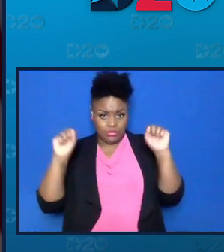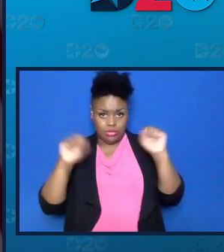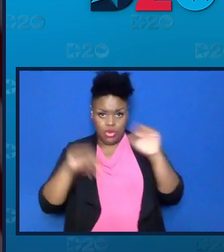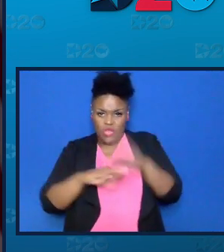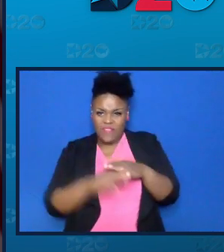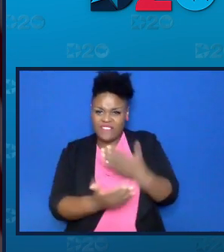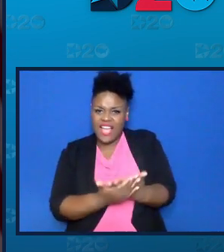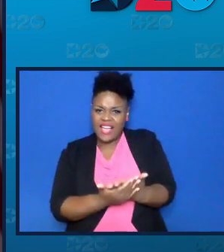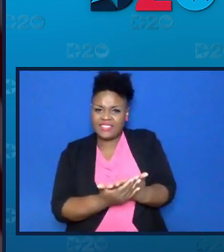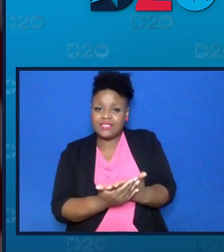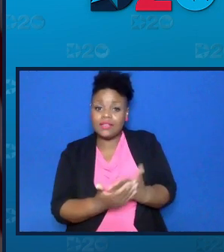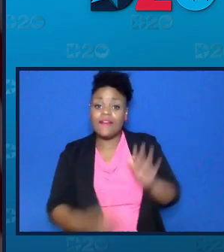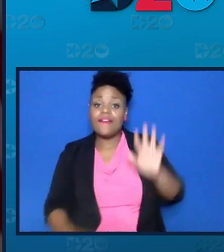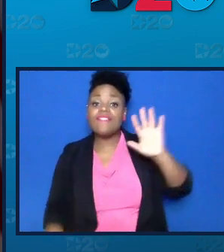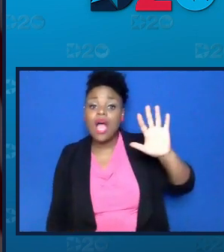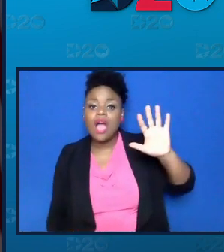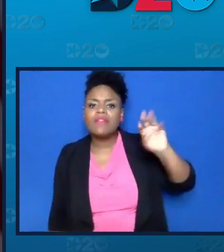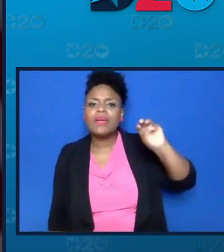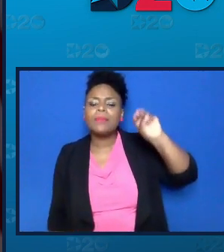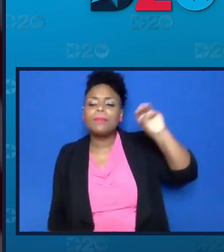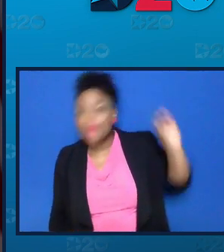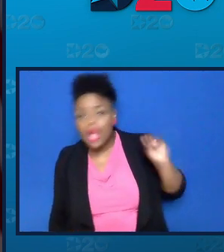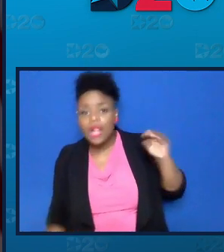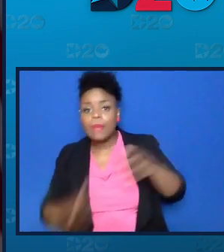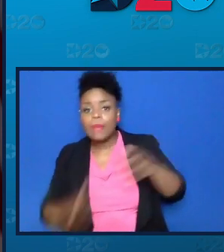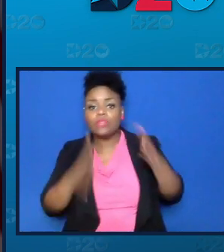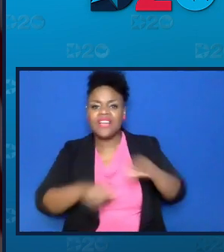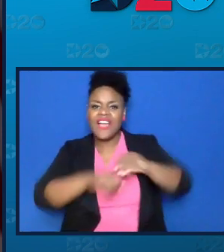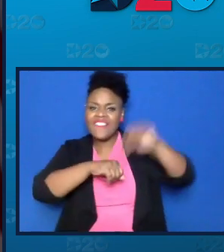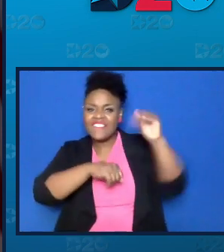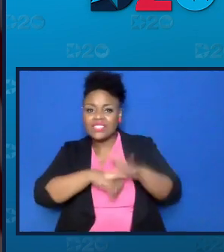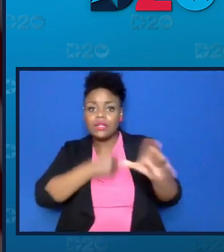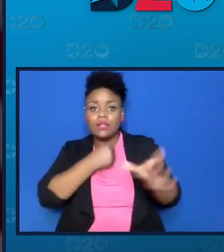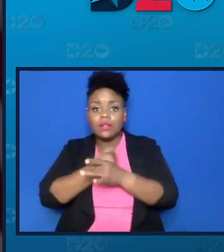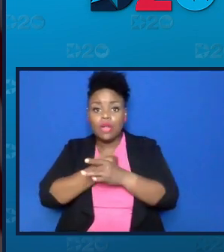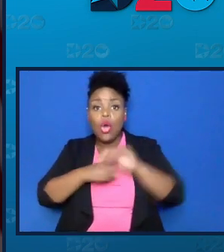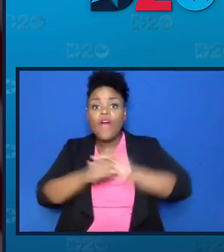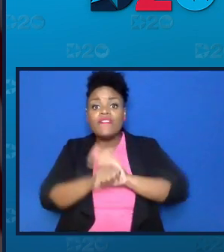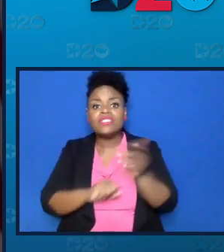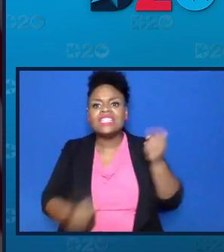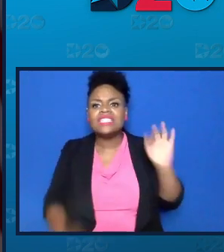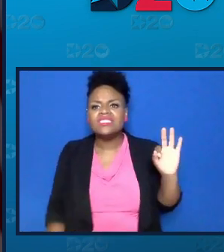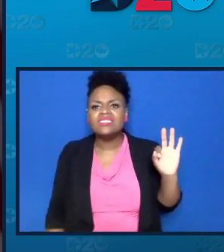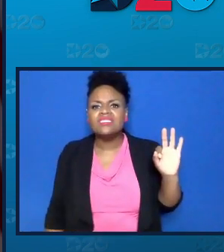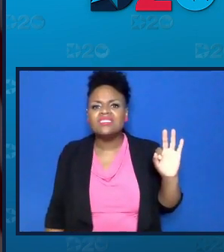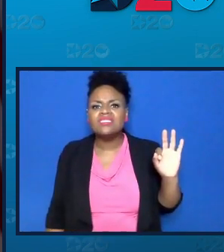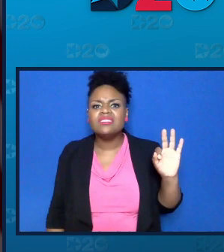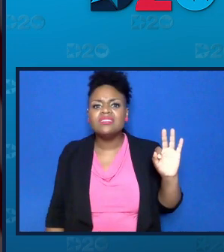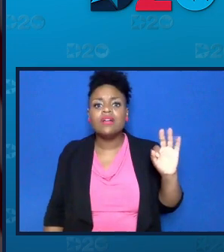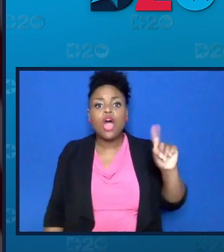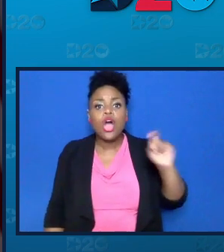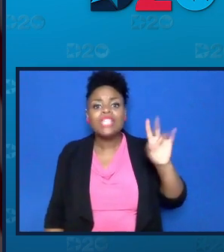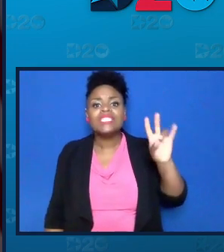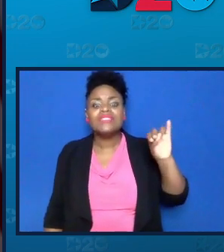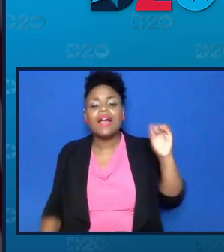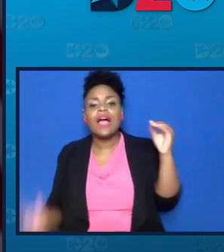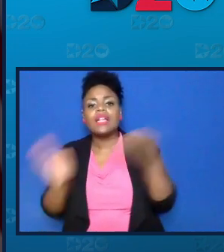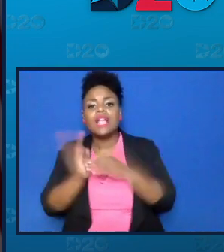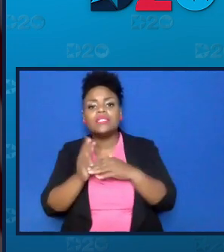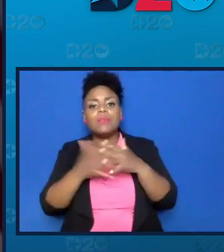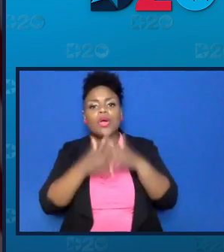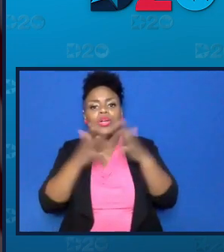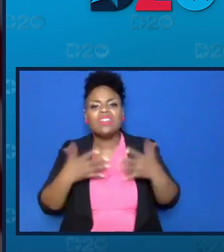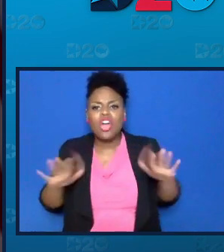5 million Americans infected by COVID-19. More than 170,000 Americans have died. By far